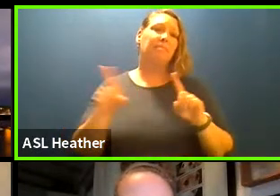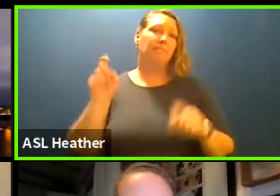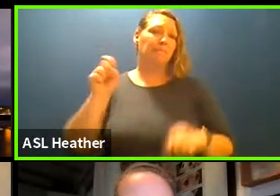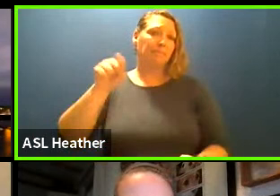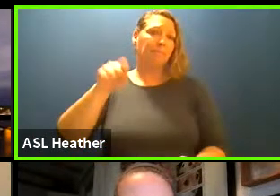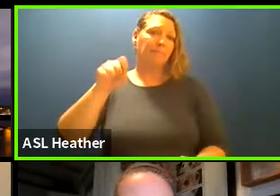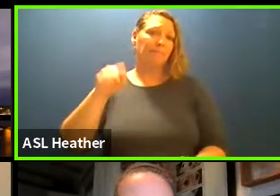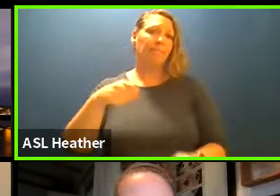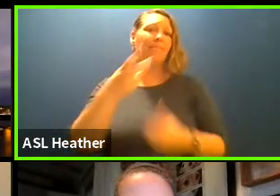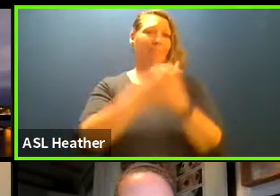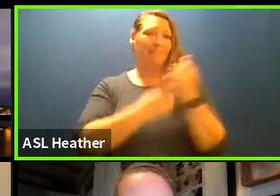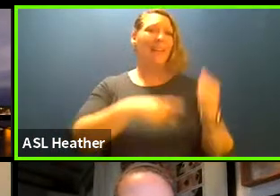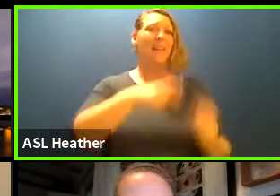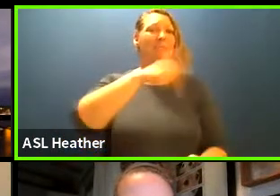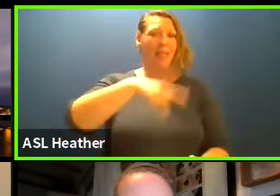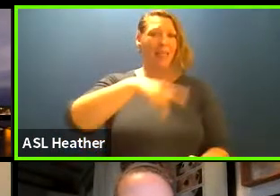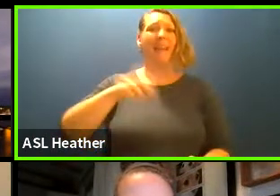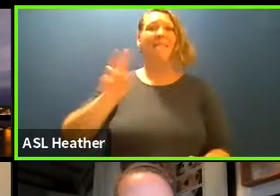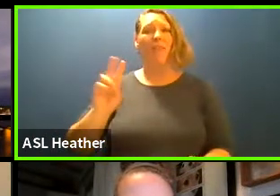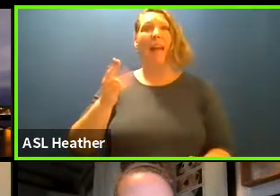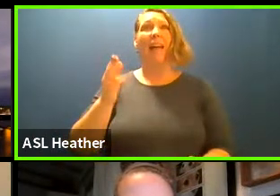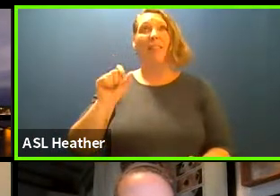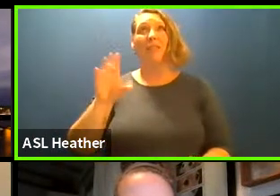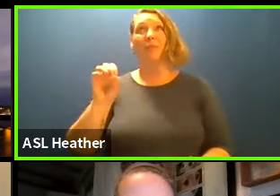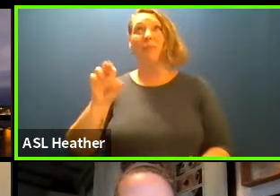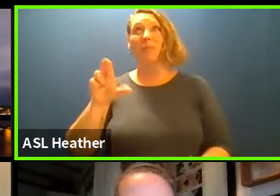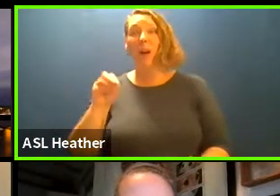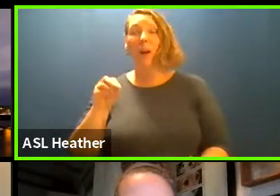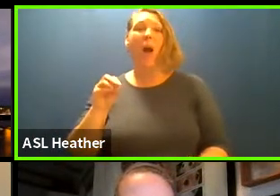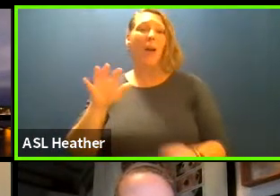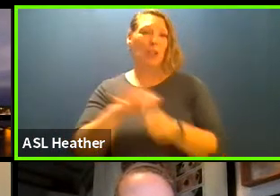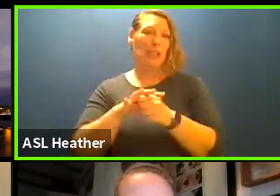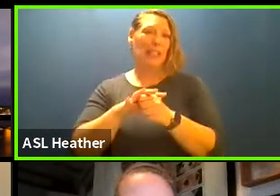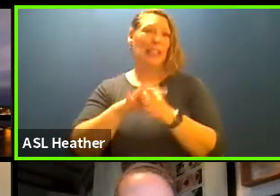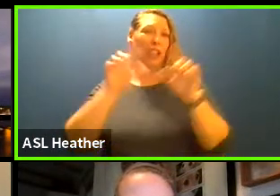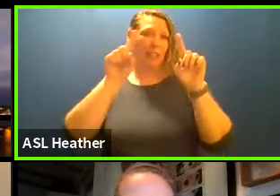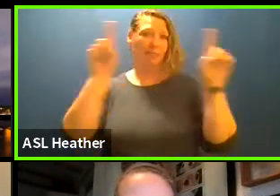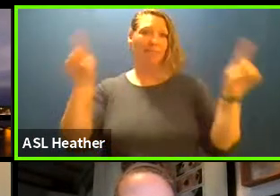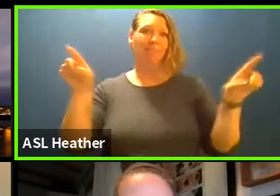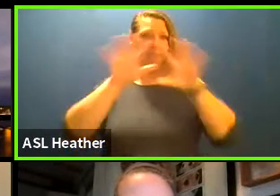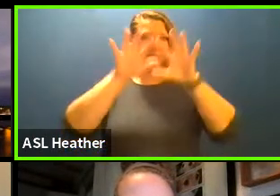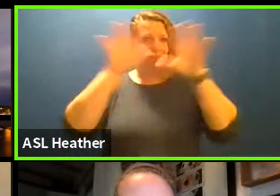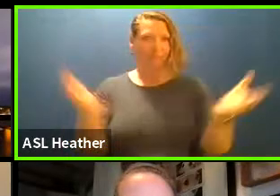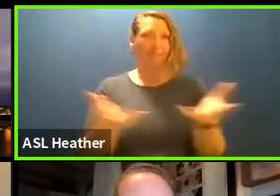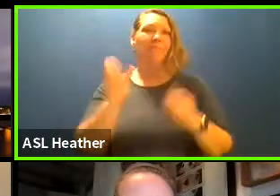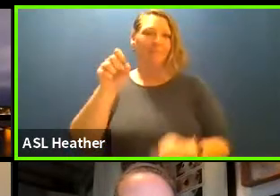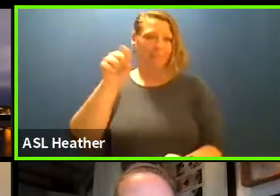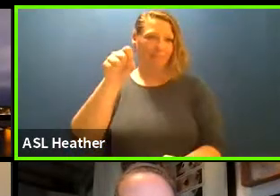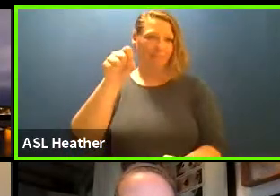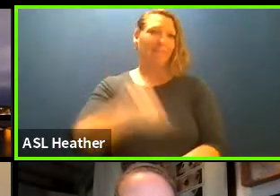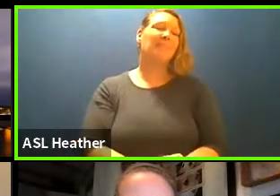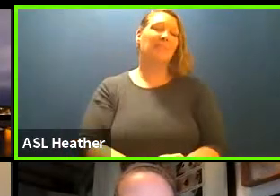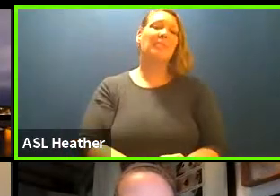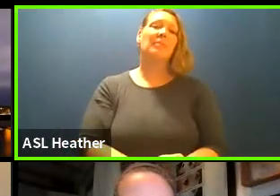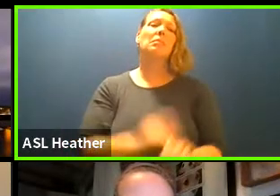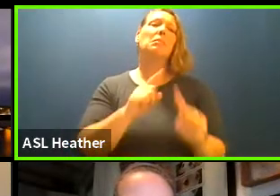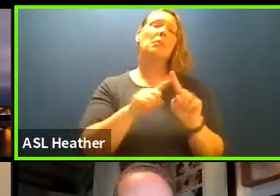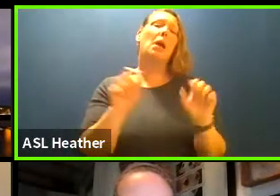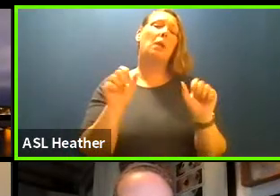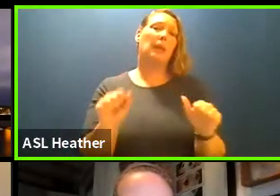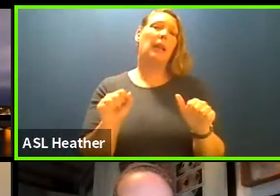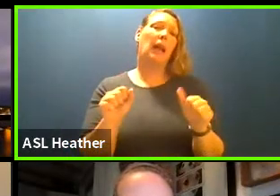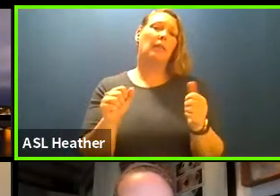is Portland, Vancouver, Hillsborough region, so it's the entirety. But we can